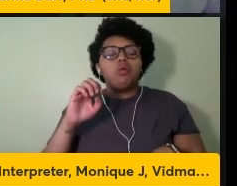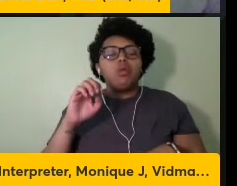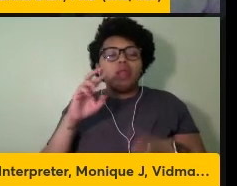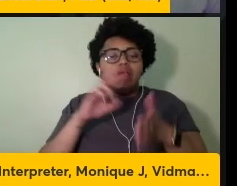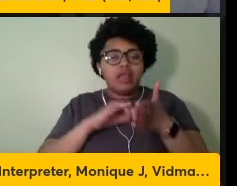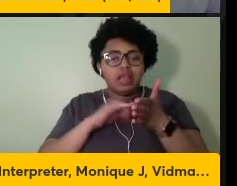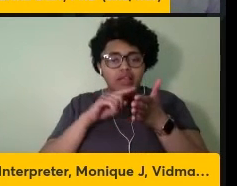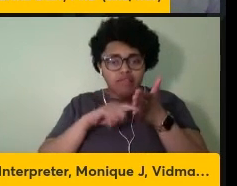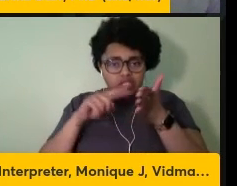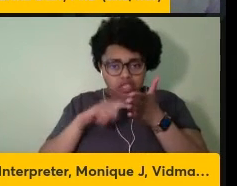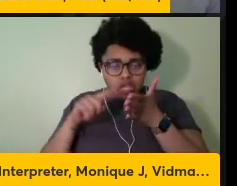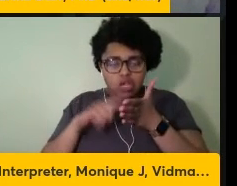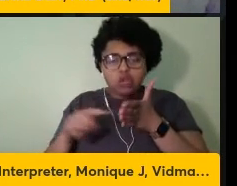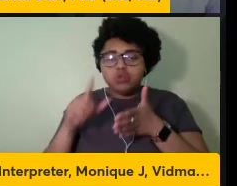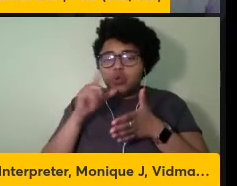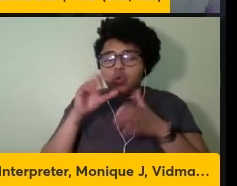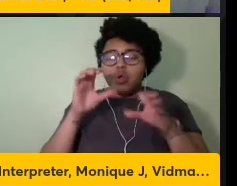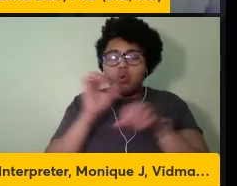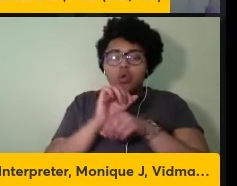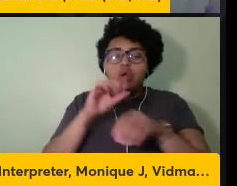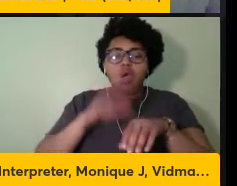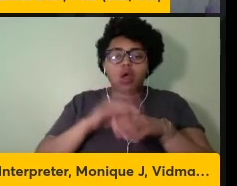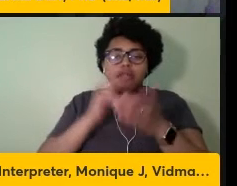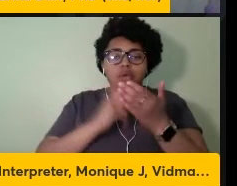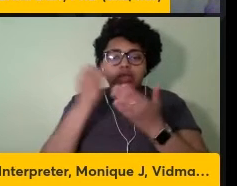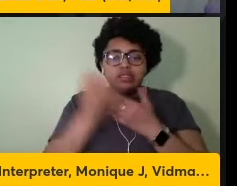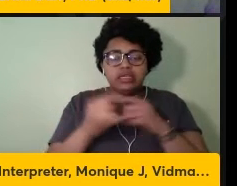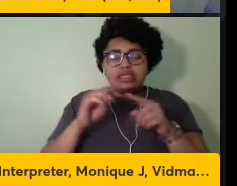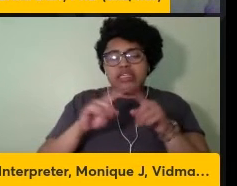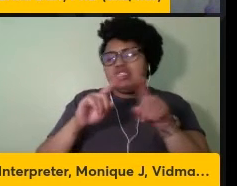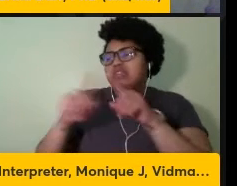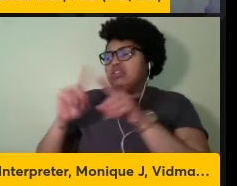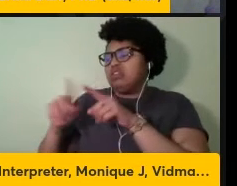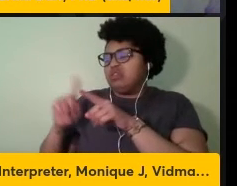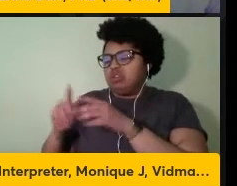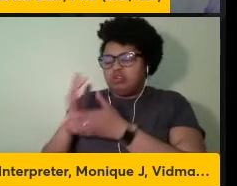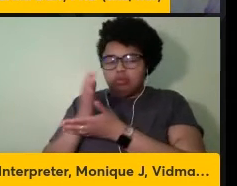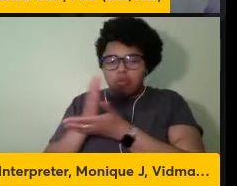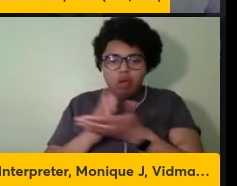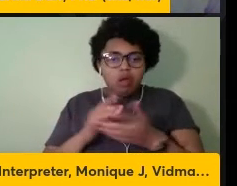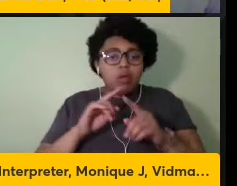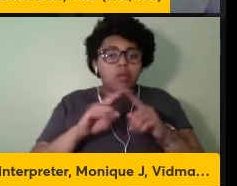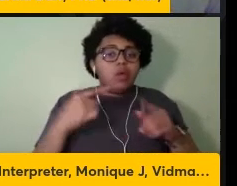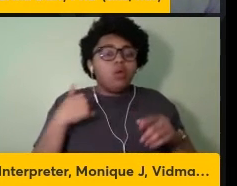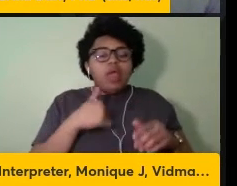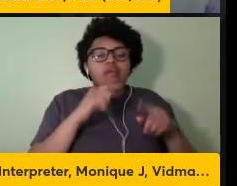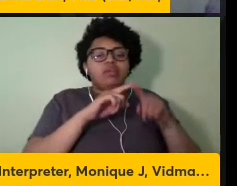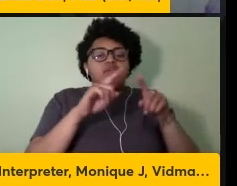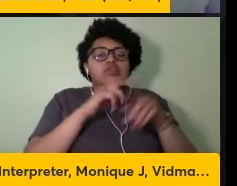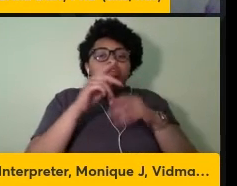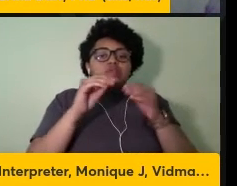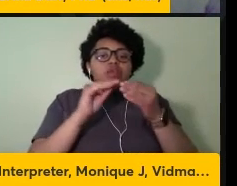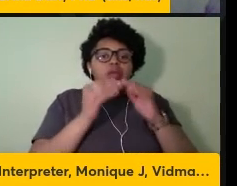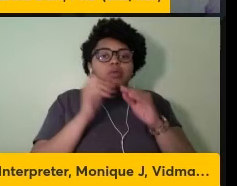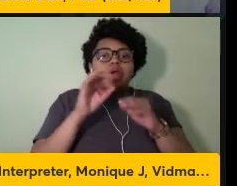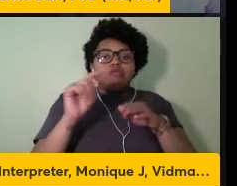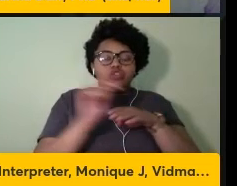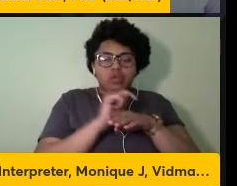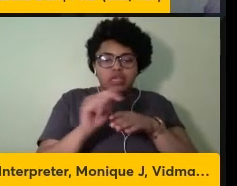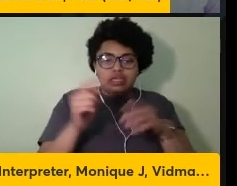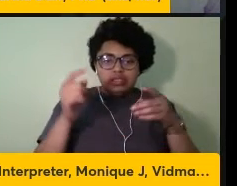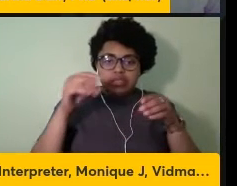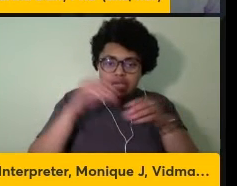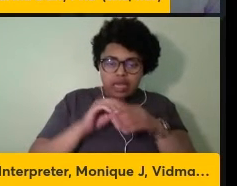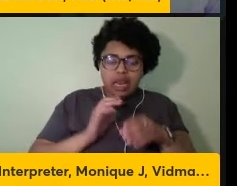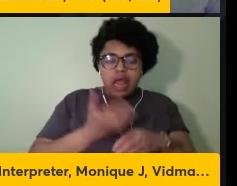various areas of immunology. So we have a number of training opportunities in our intramural research